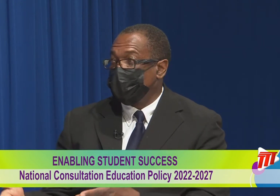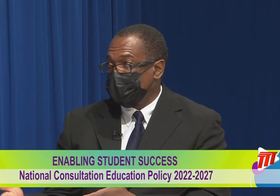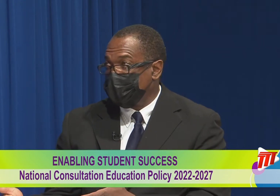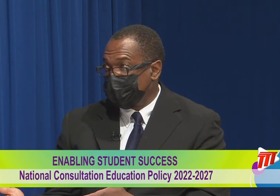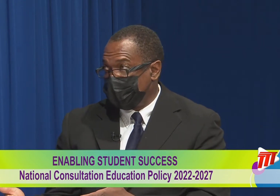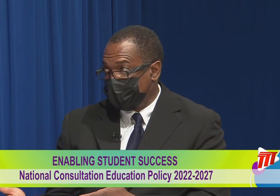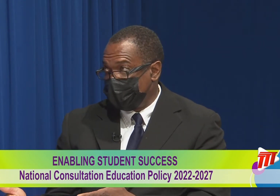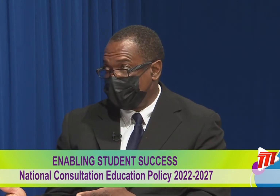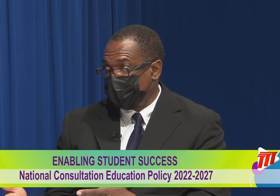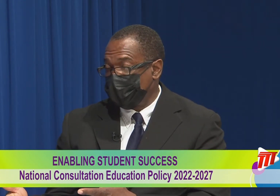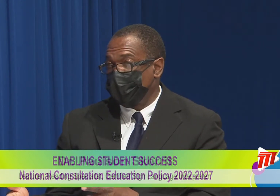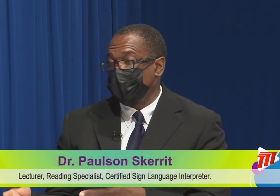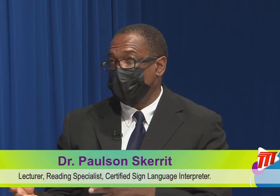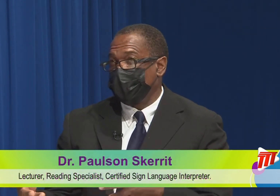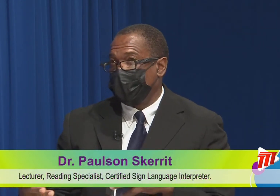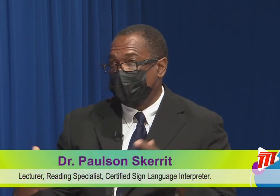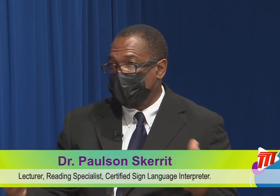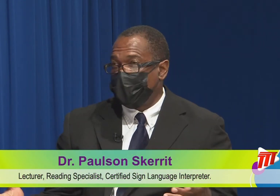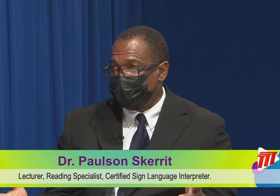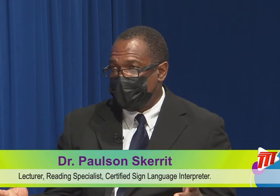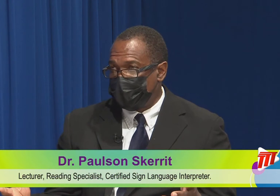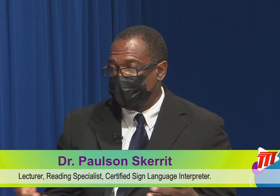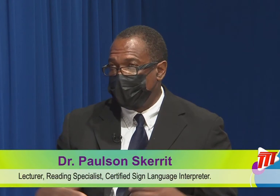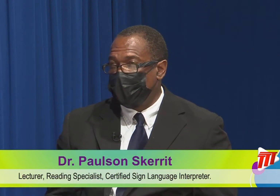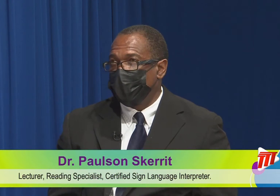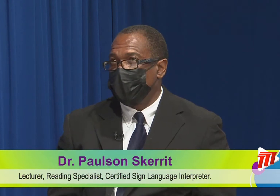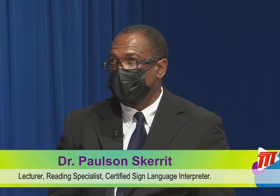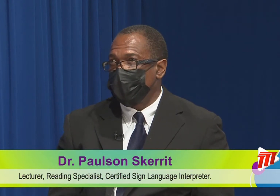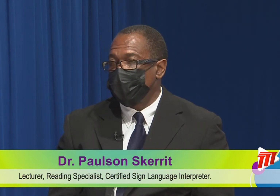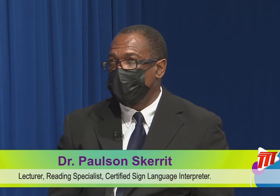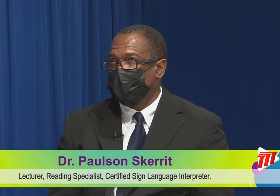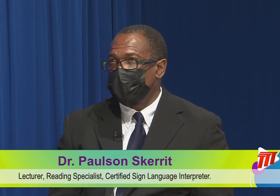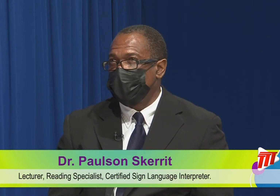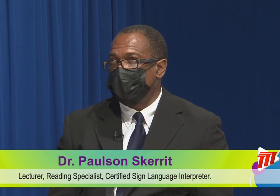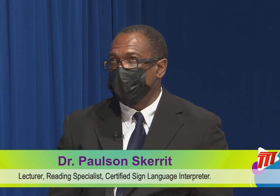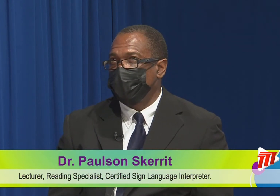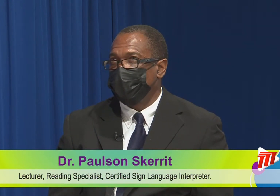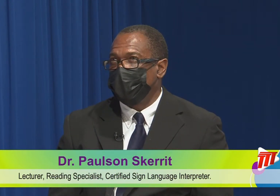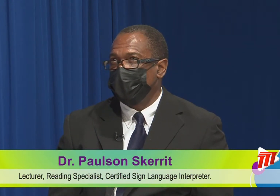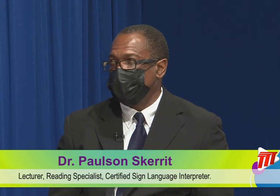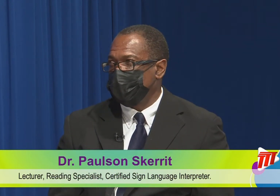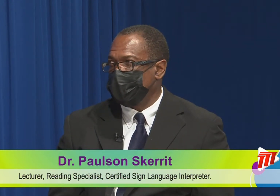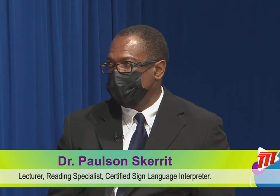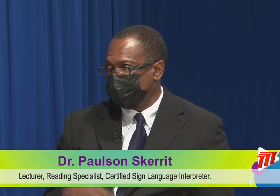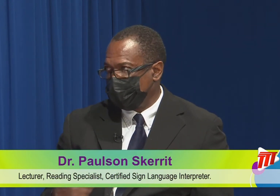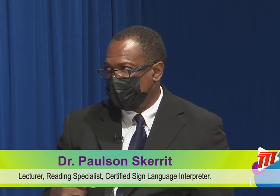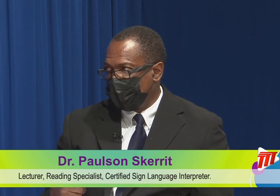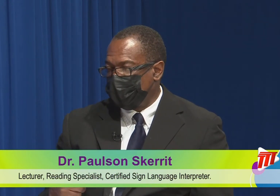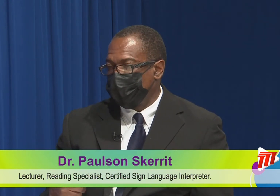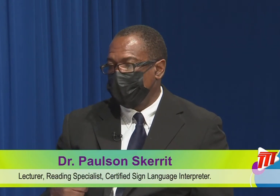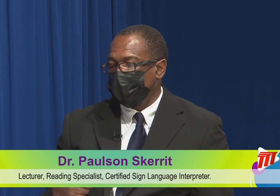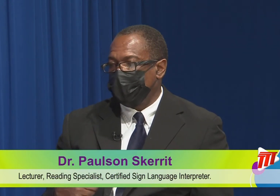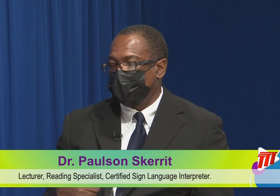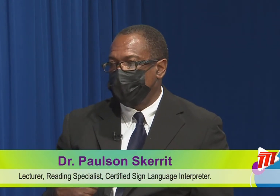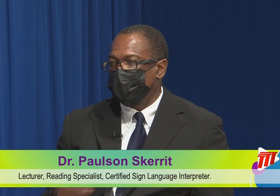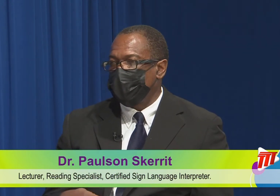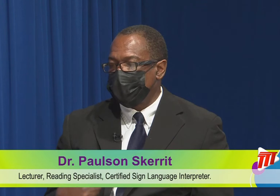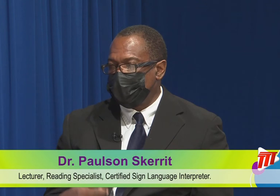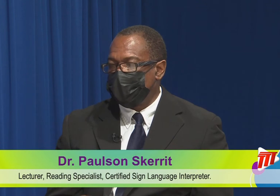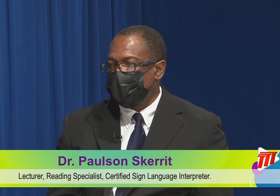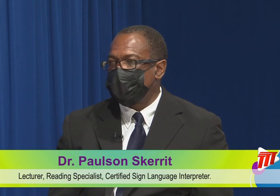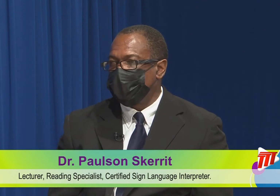to be able to make a living, so the economic factor, but they also need to be able to live.